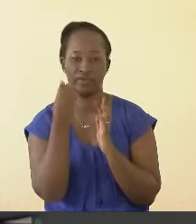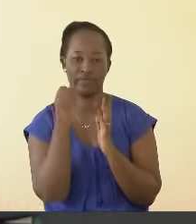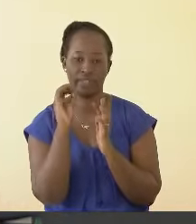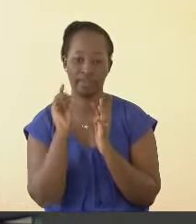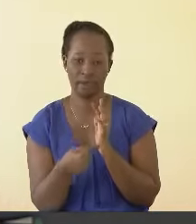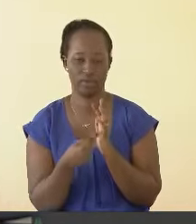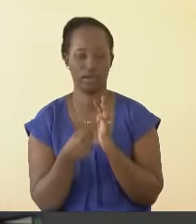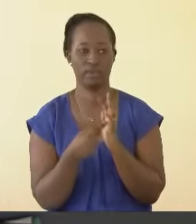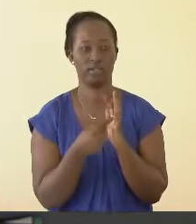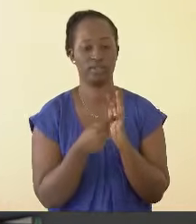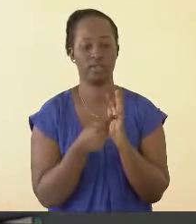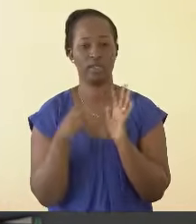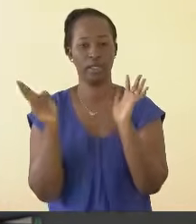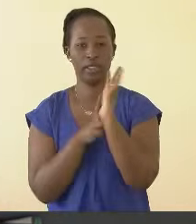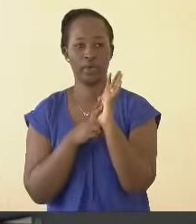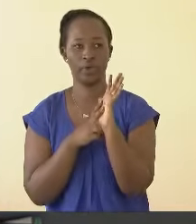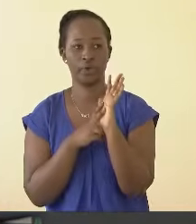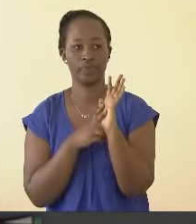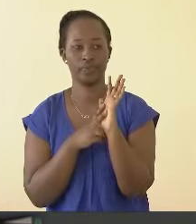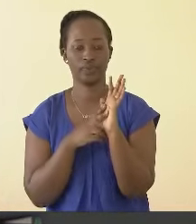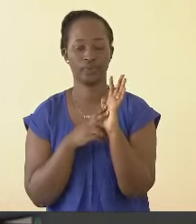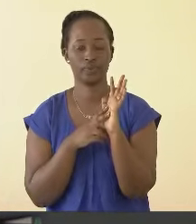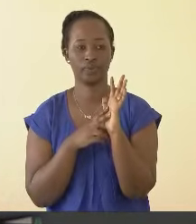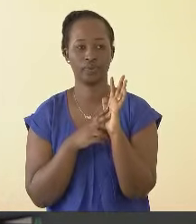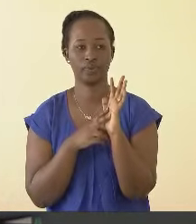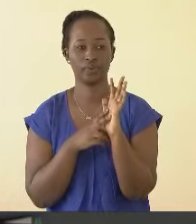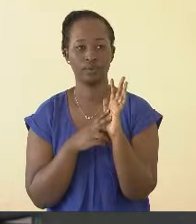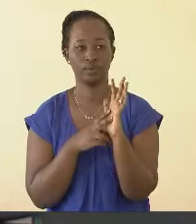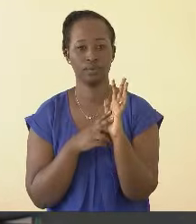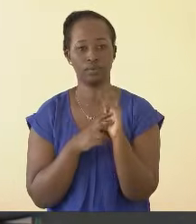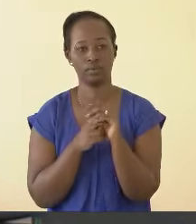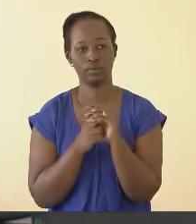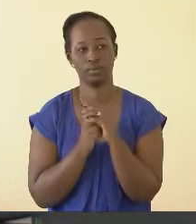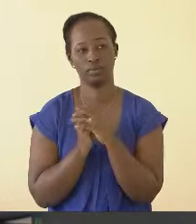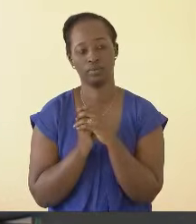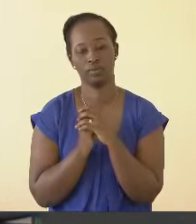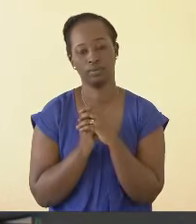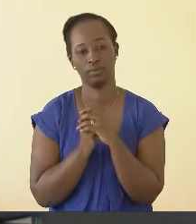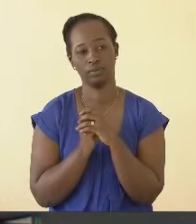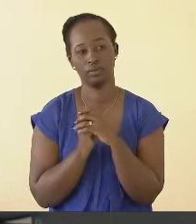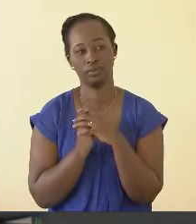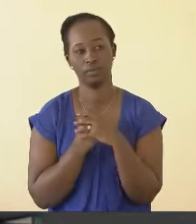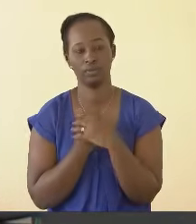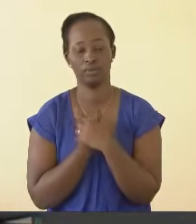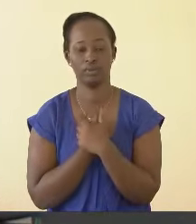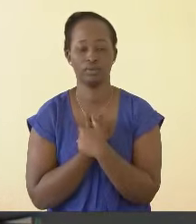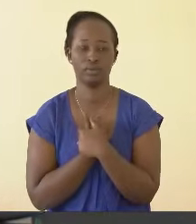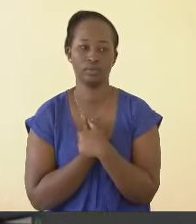1,050,000. We are subtracting 0, 0, 0, 0. 5 minus 5, 0. Here we